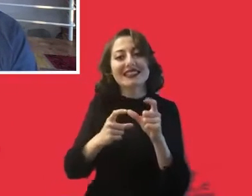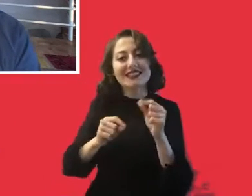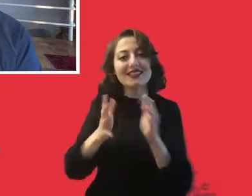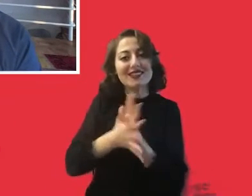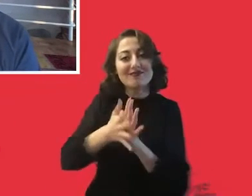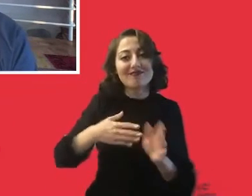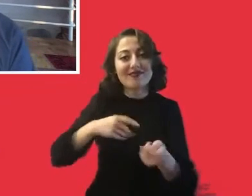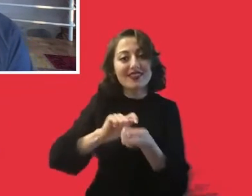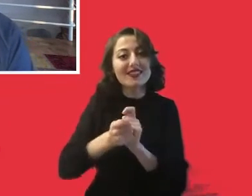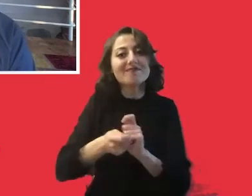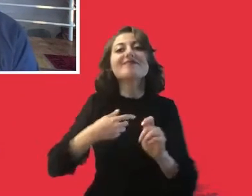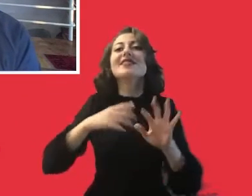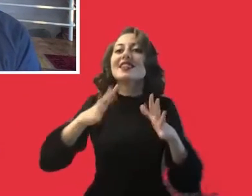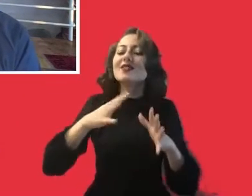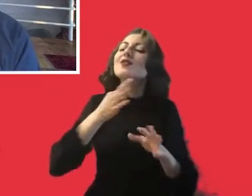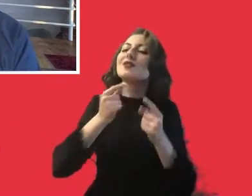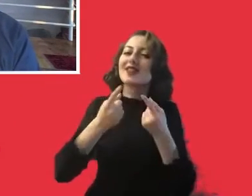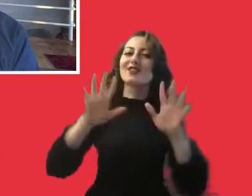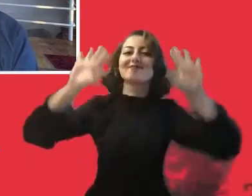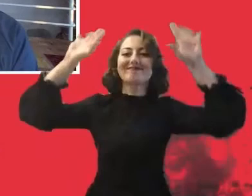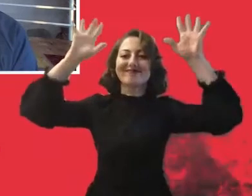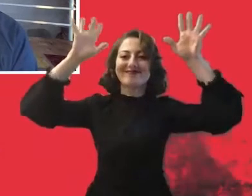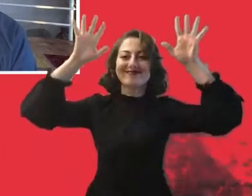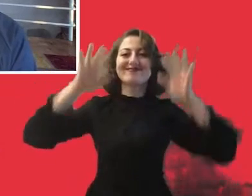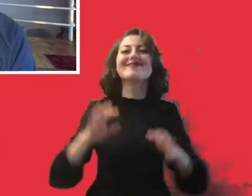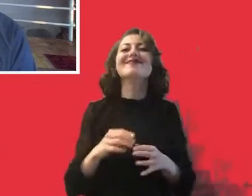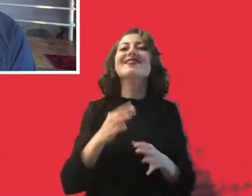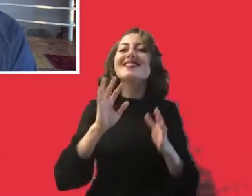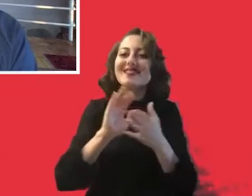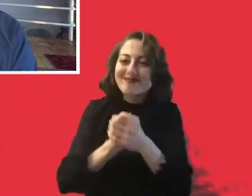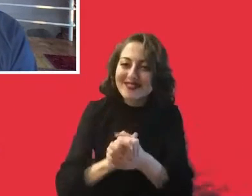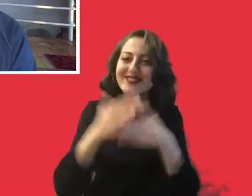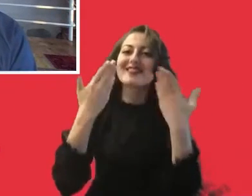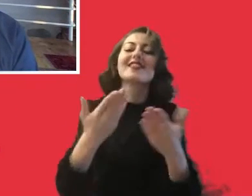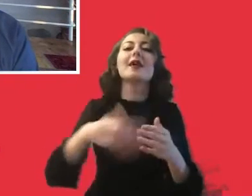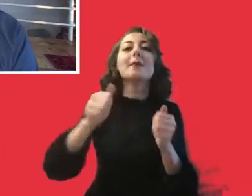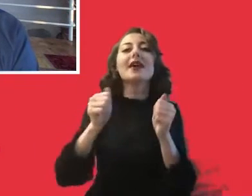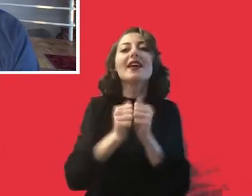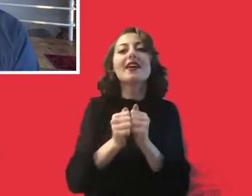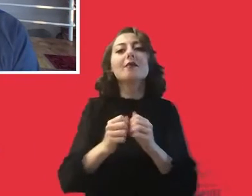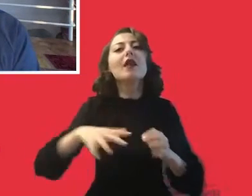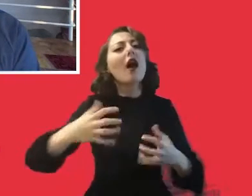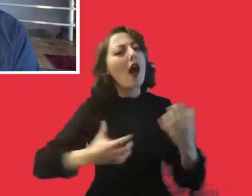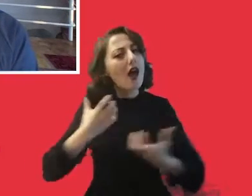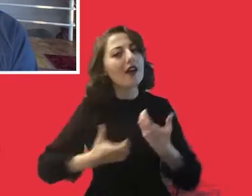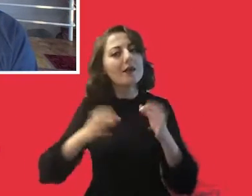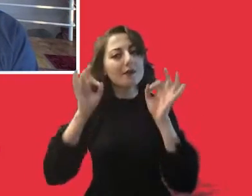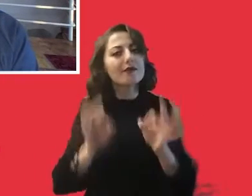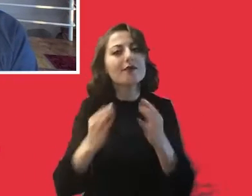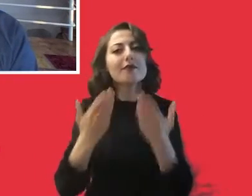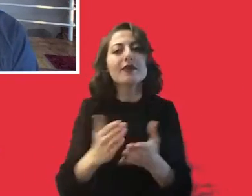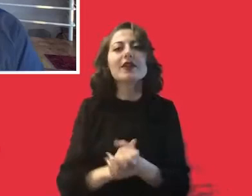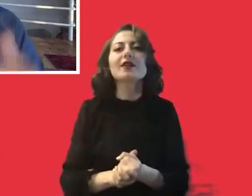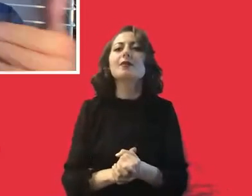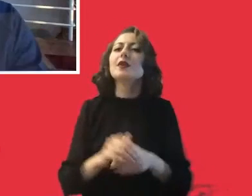Sibel, I would like to thank for the sign language interpretation. Congratulations. She's very